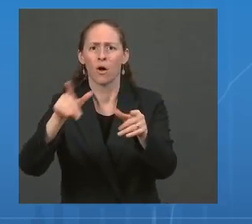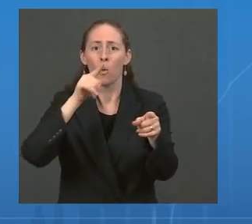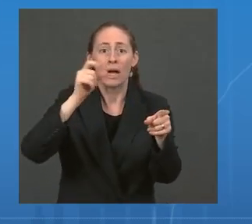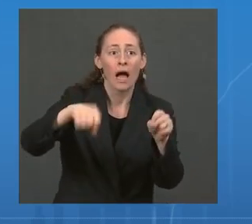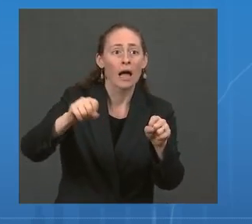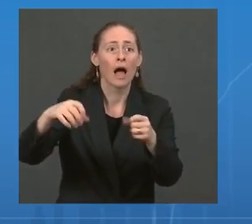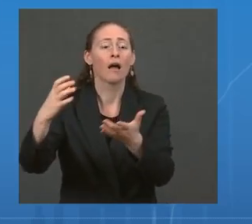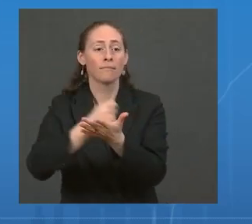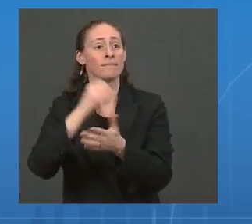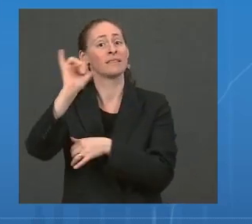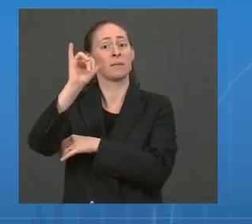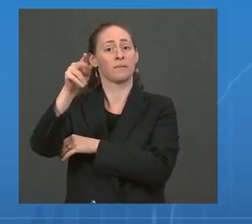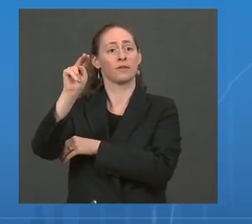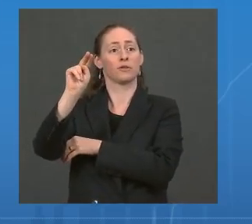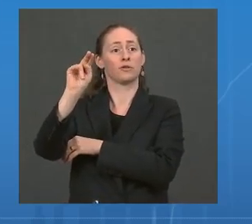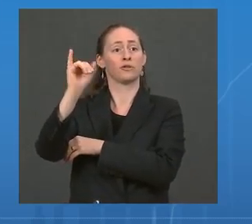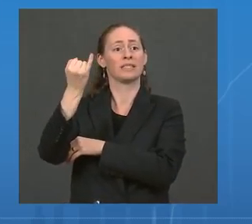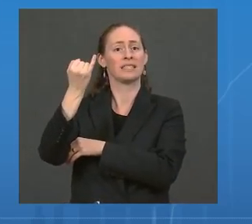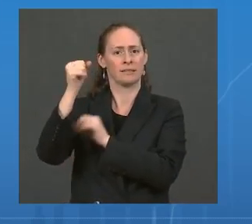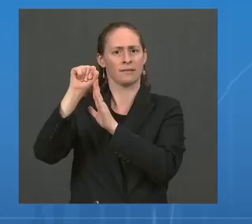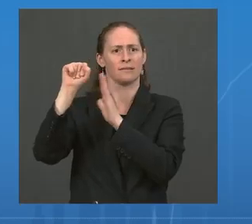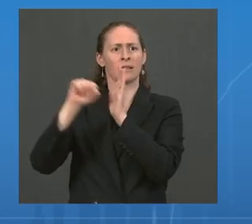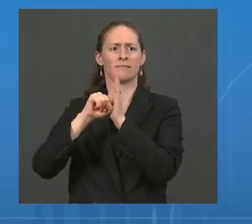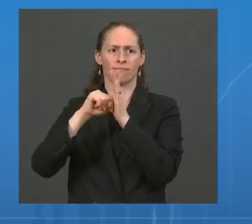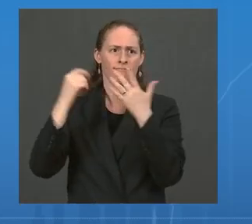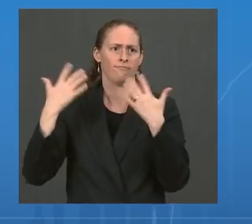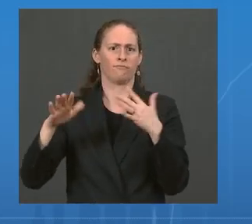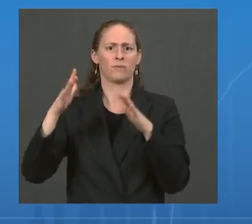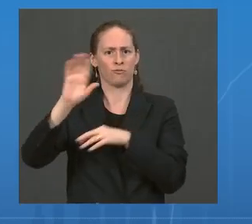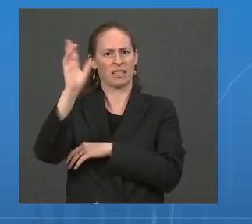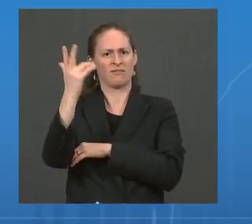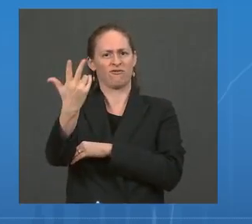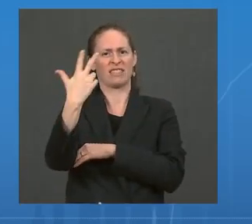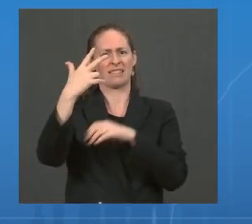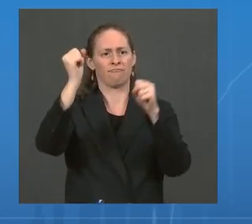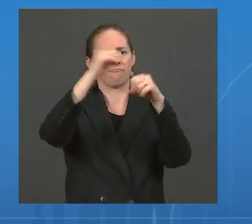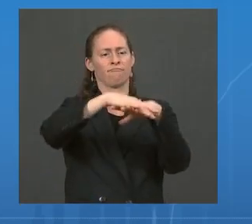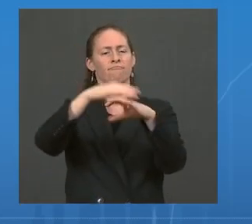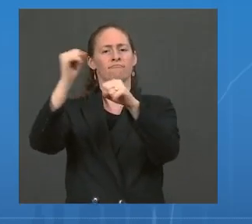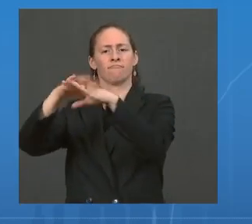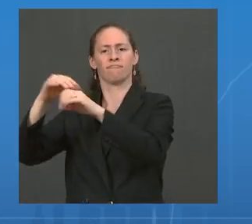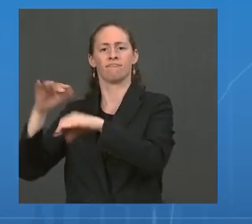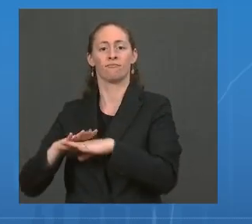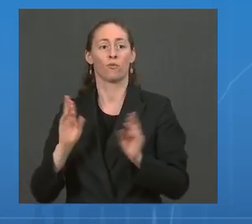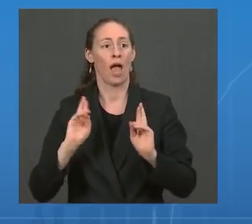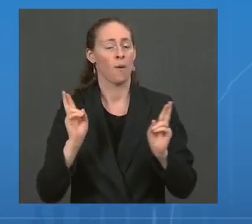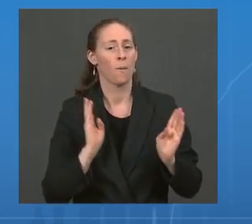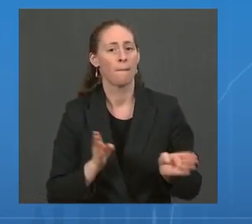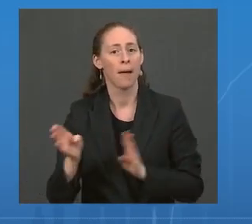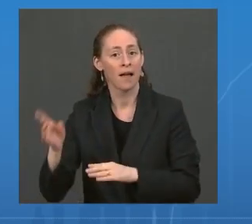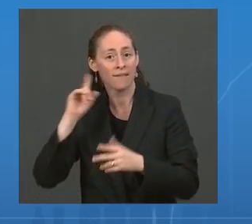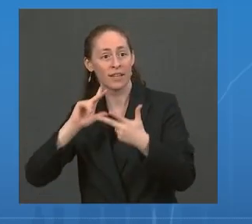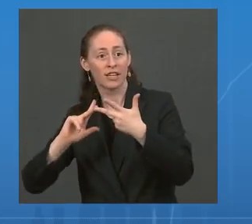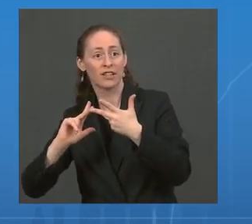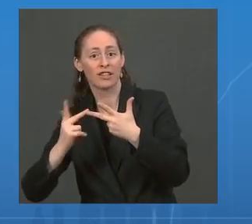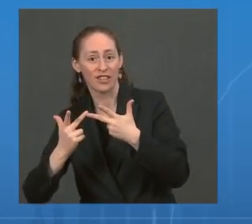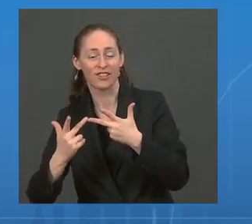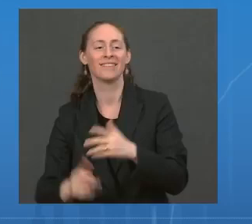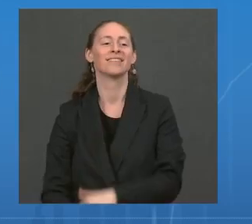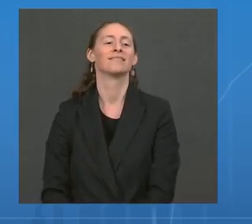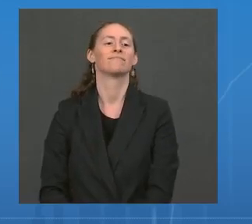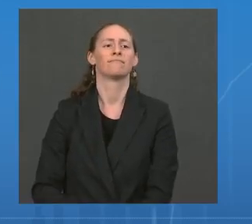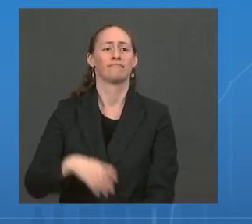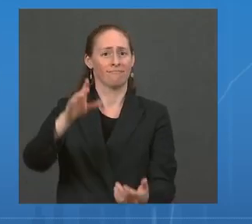opening 3 mass vaccination centers to get booster shots in arms, something all states, tribes, and territories are able to